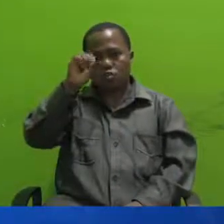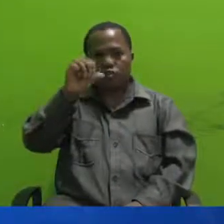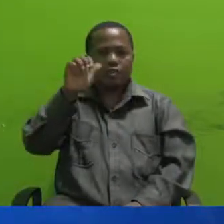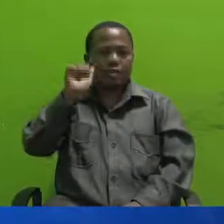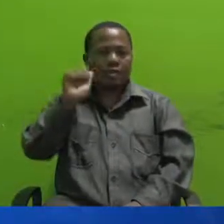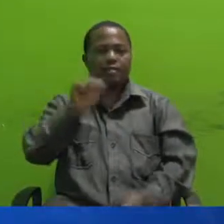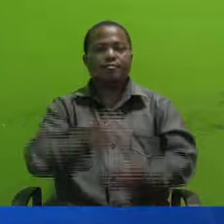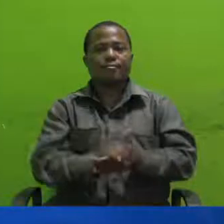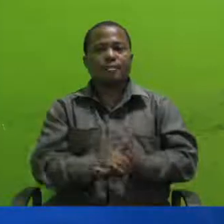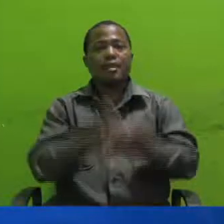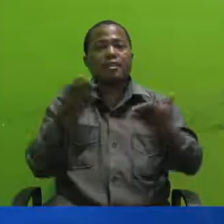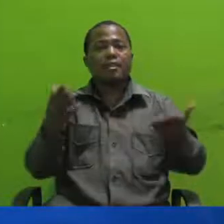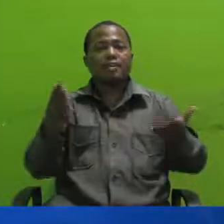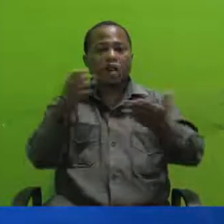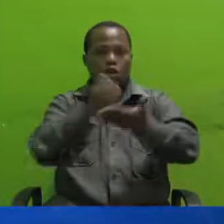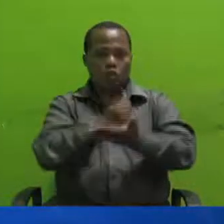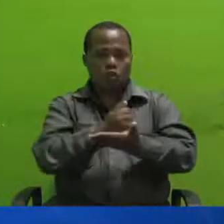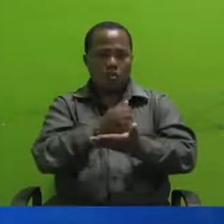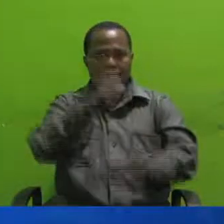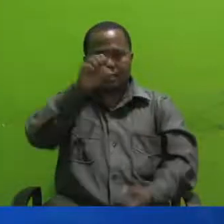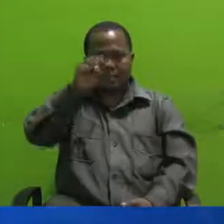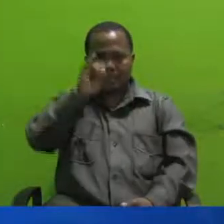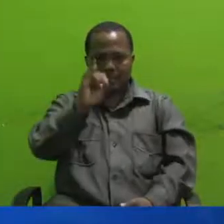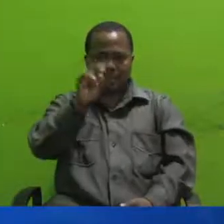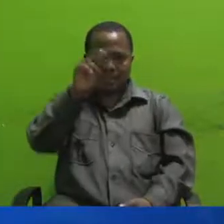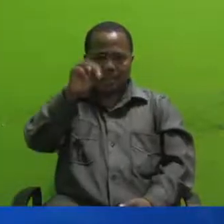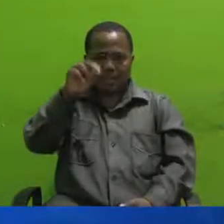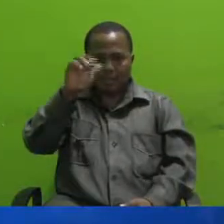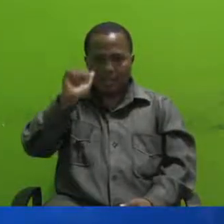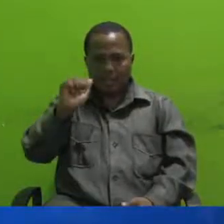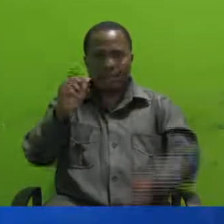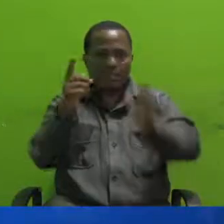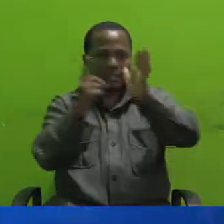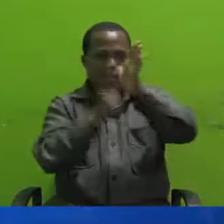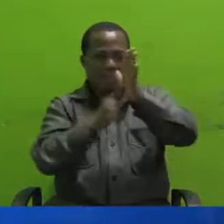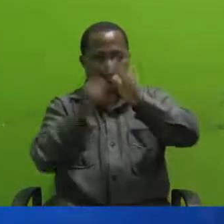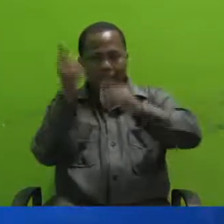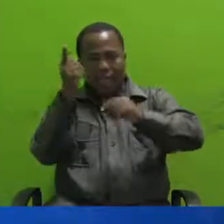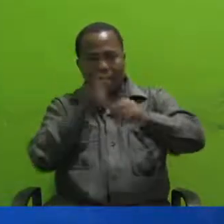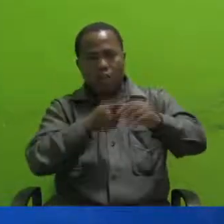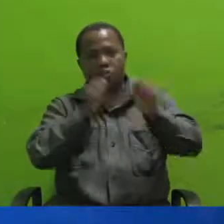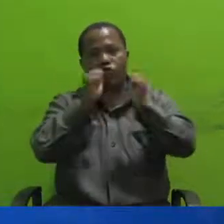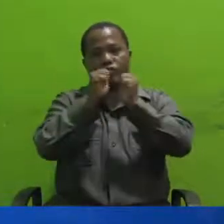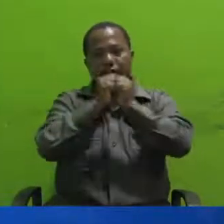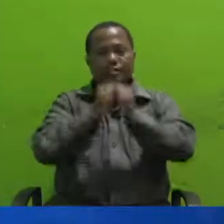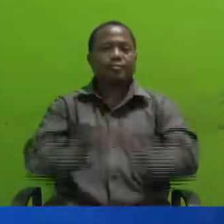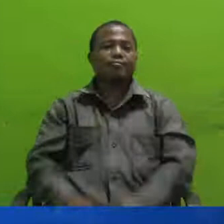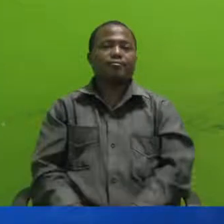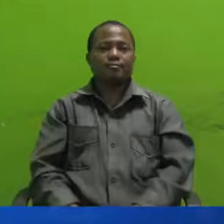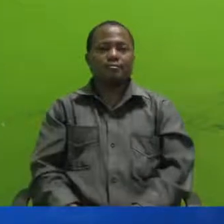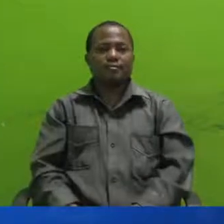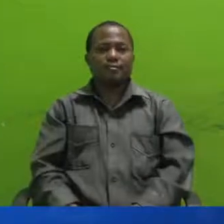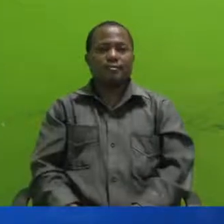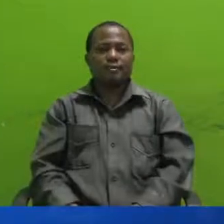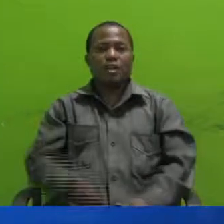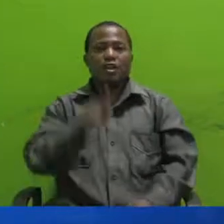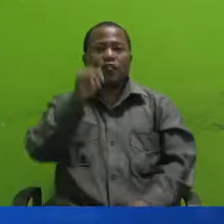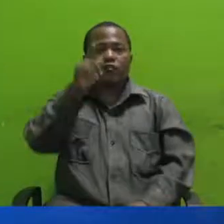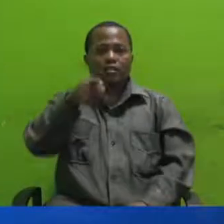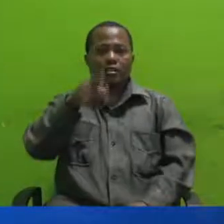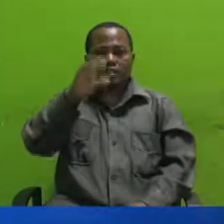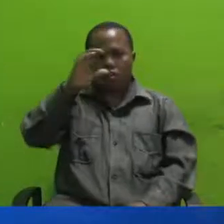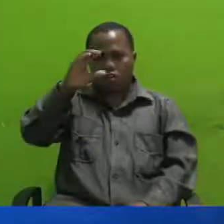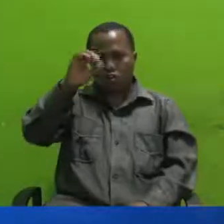So now we have got sine A, which is 6 out of 10, sorry. And we have